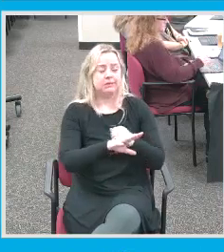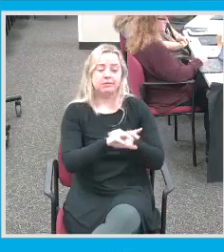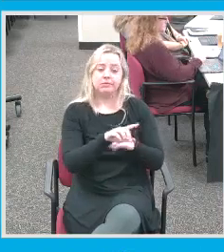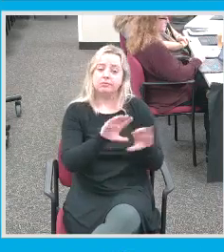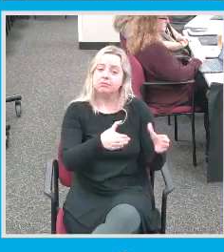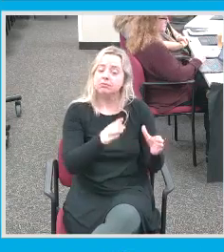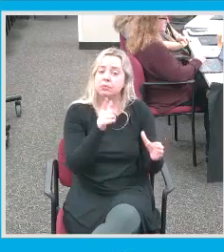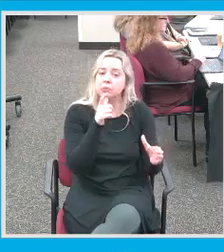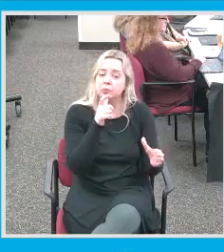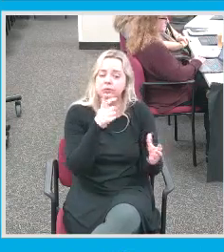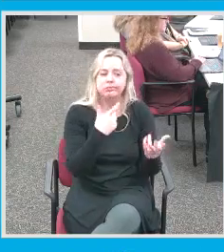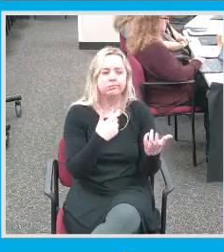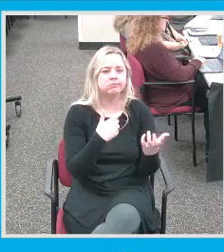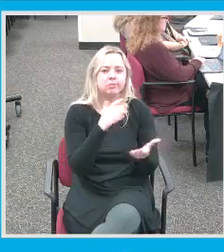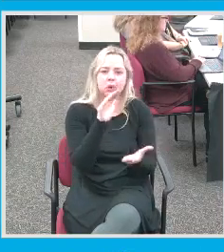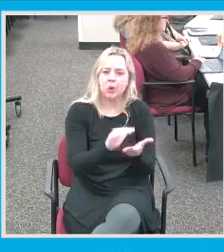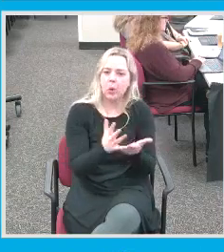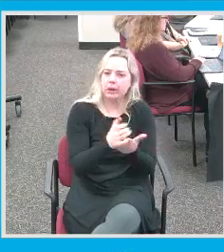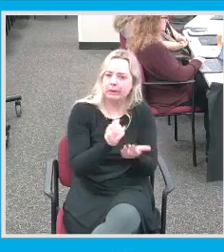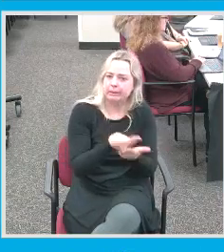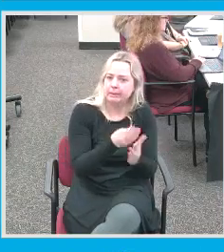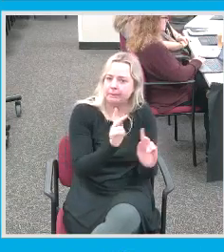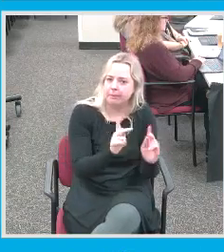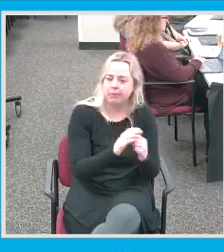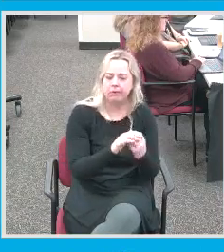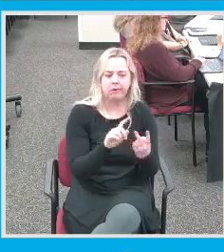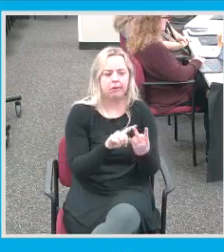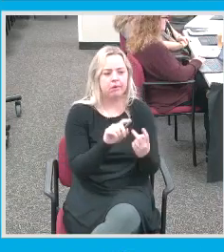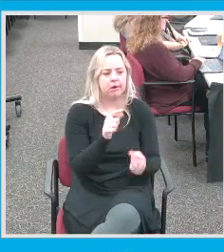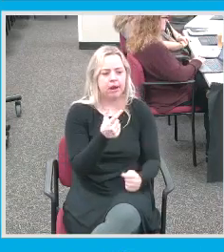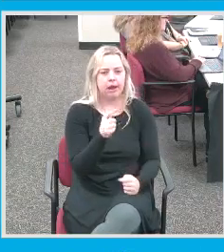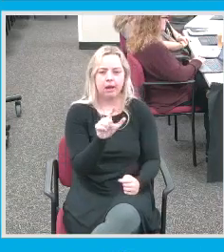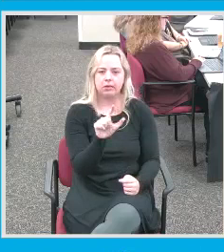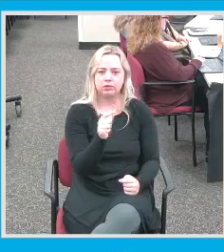population, minority populations, the LGBT population, those